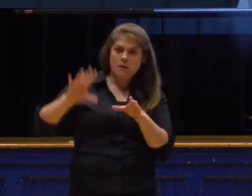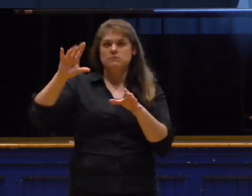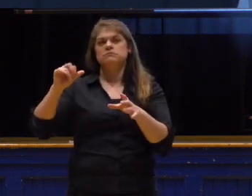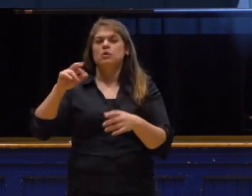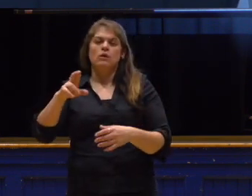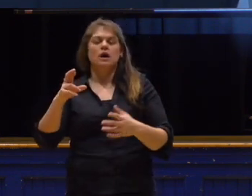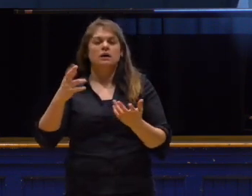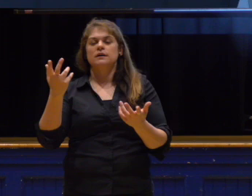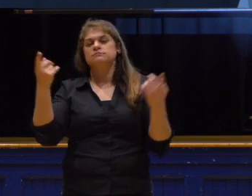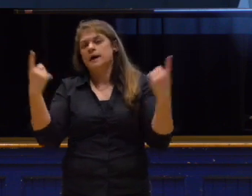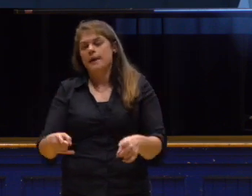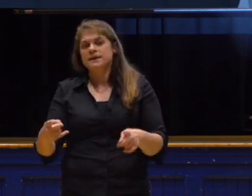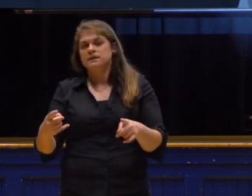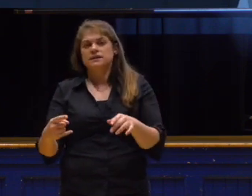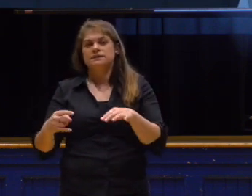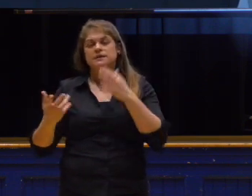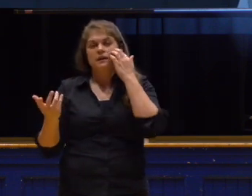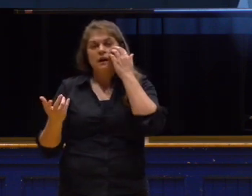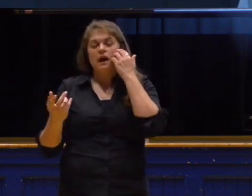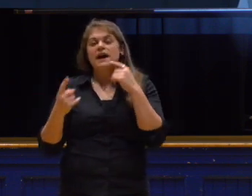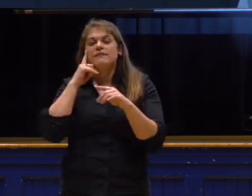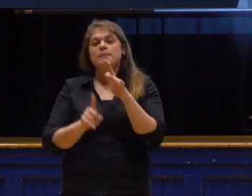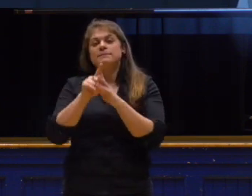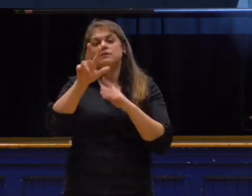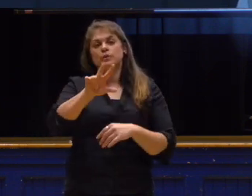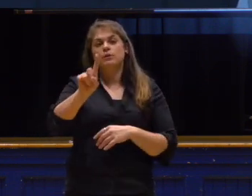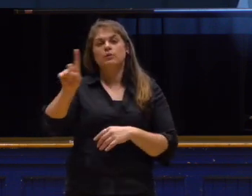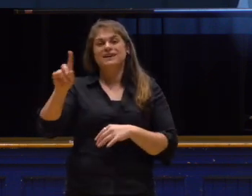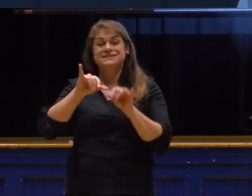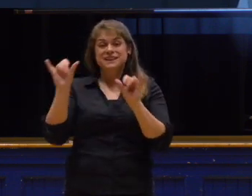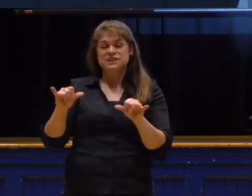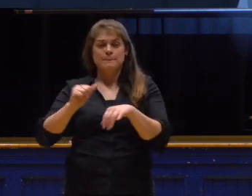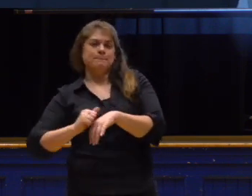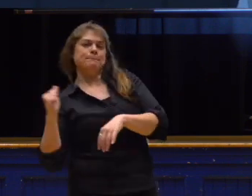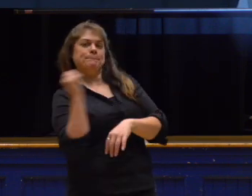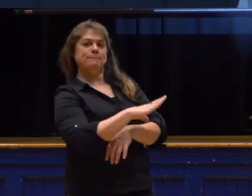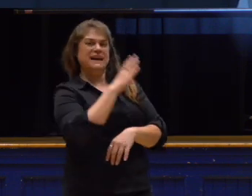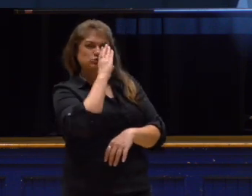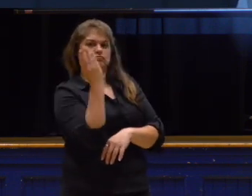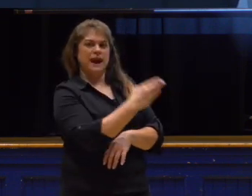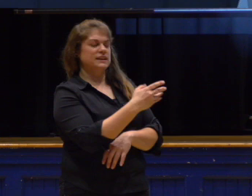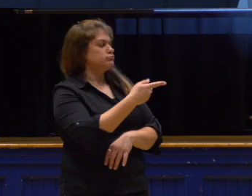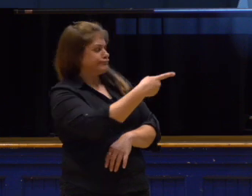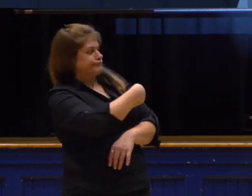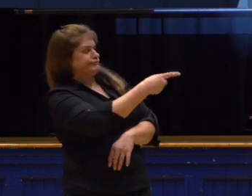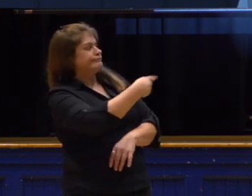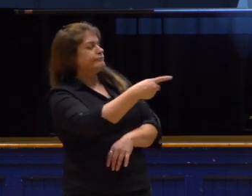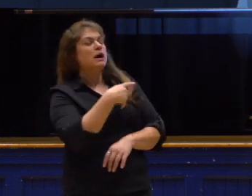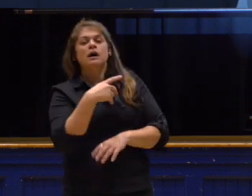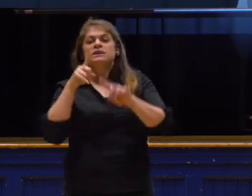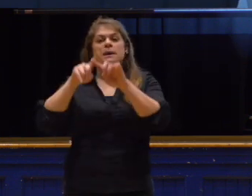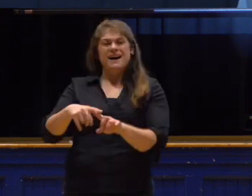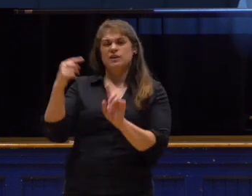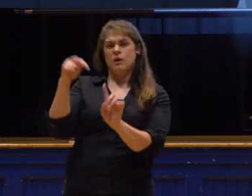with a plate or something that happens, if it comes into the 311 system, it's going to come directly to me or to us.